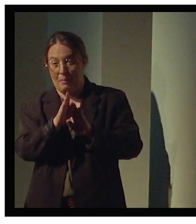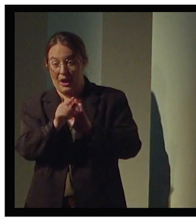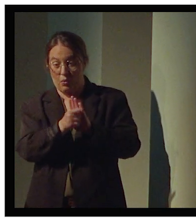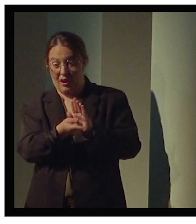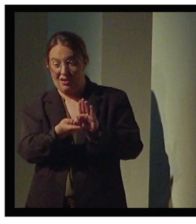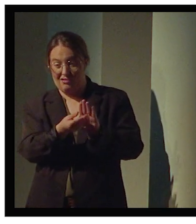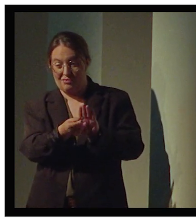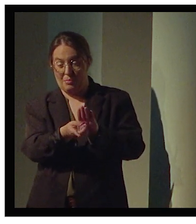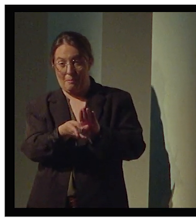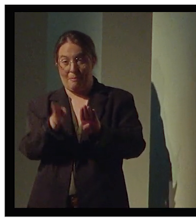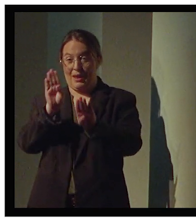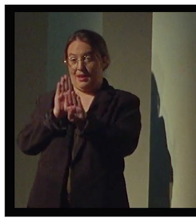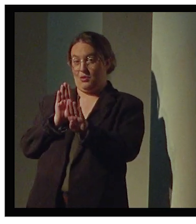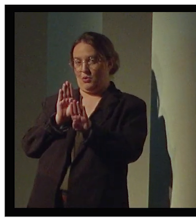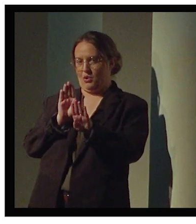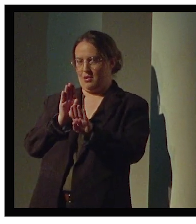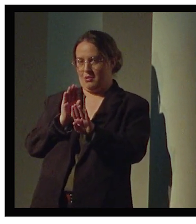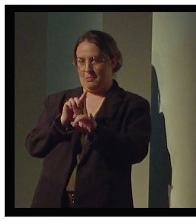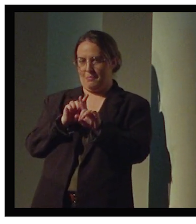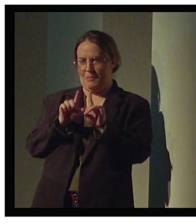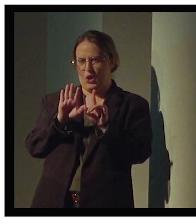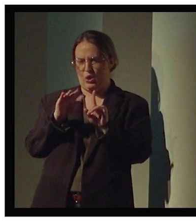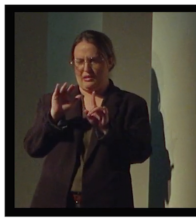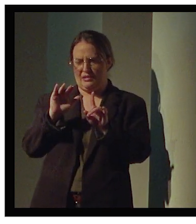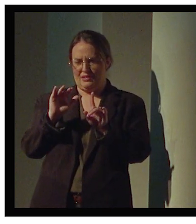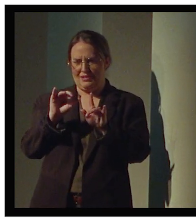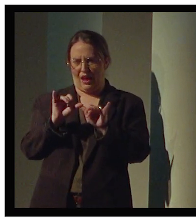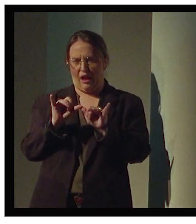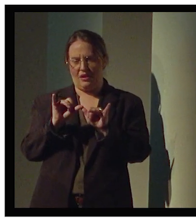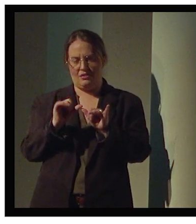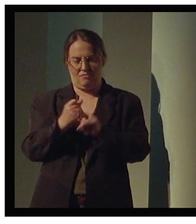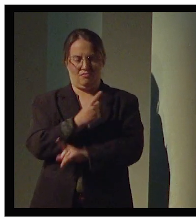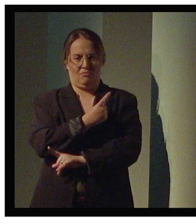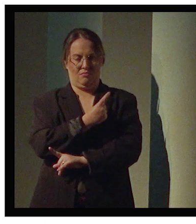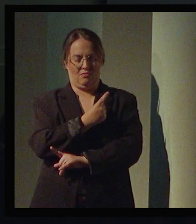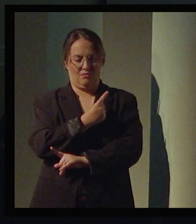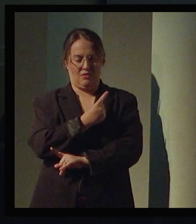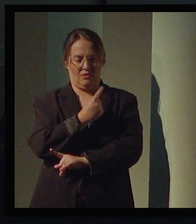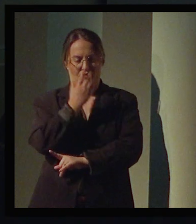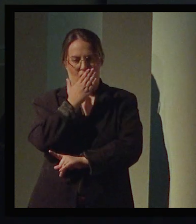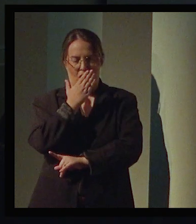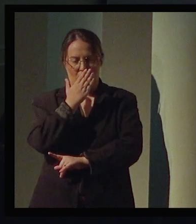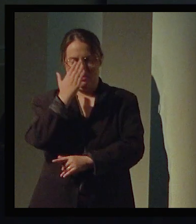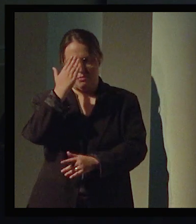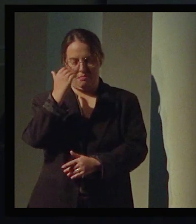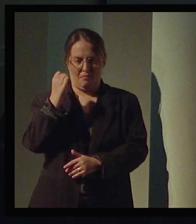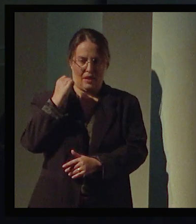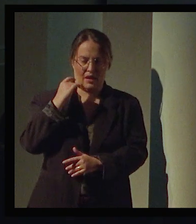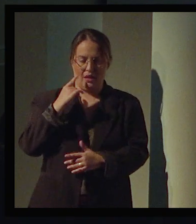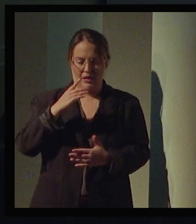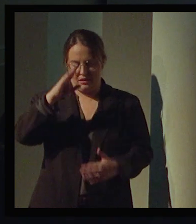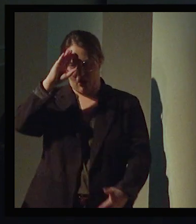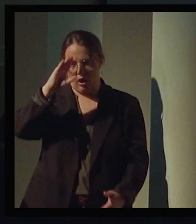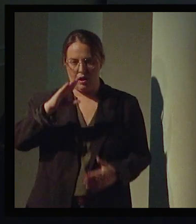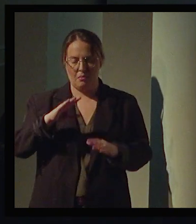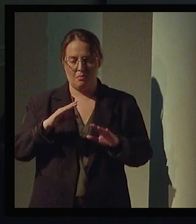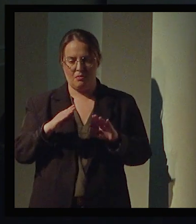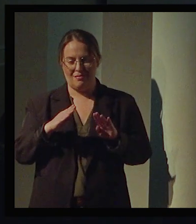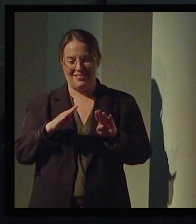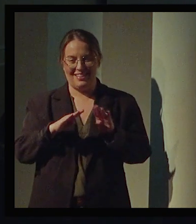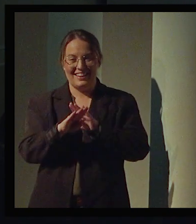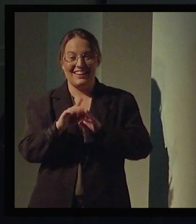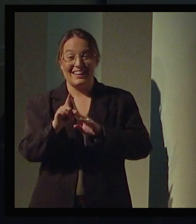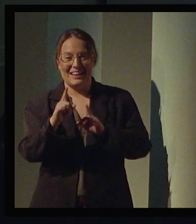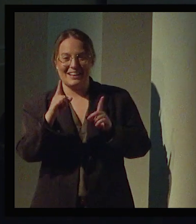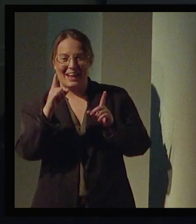background relative to the two other figures, but her size seems off. Front and back or top and bottom, Manet complicates